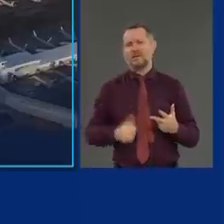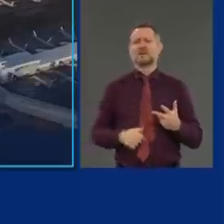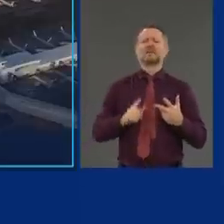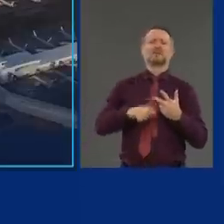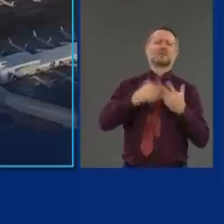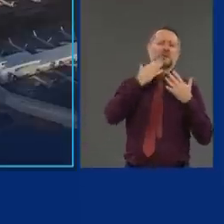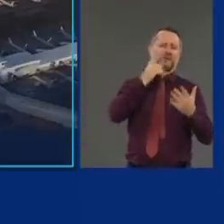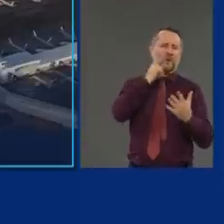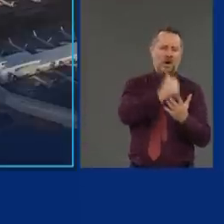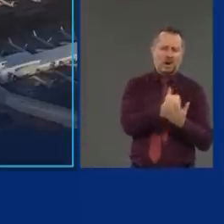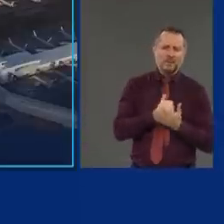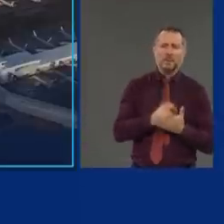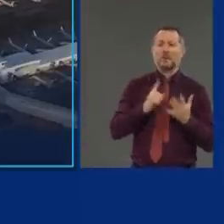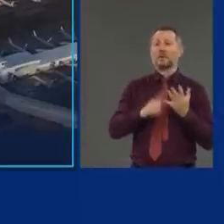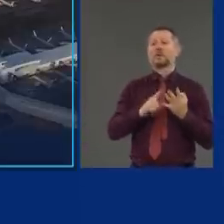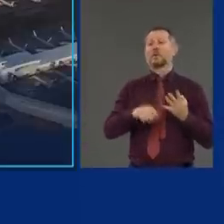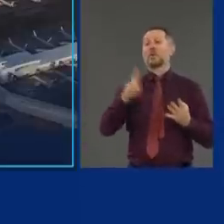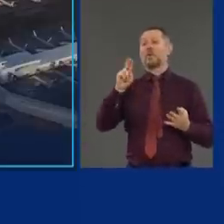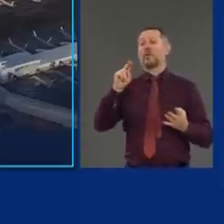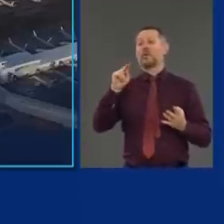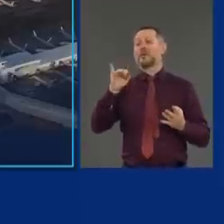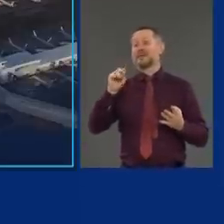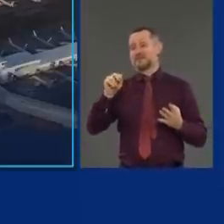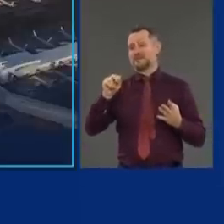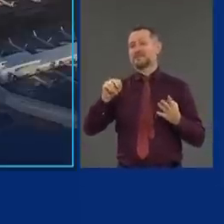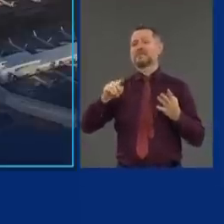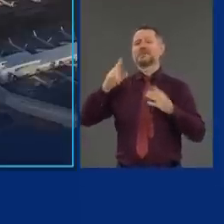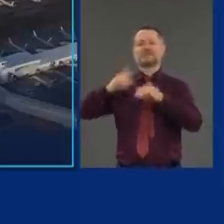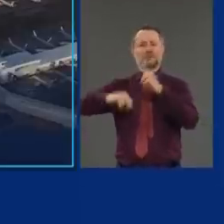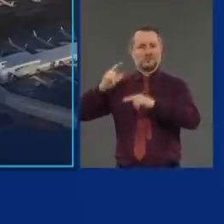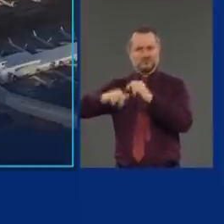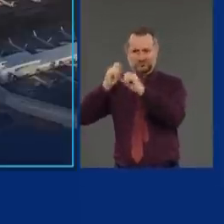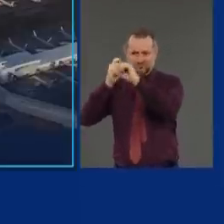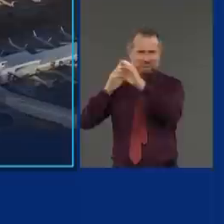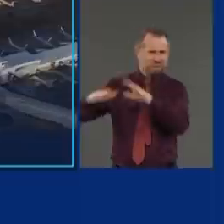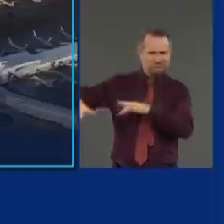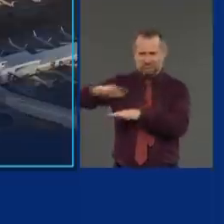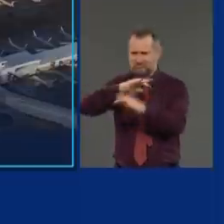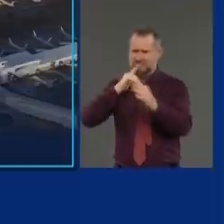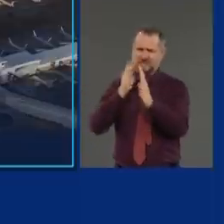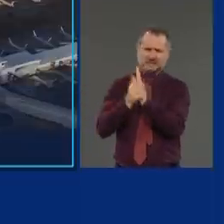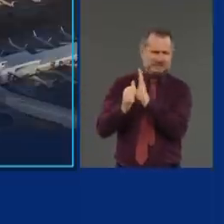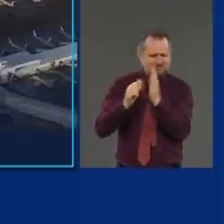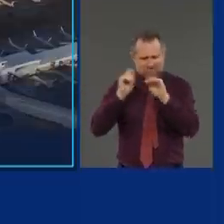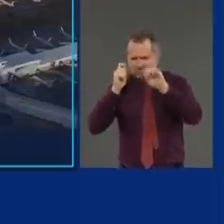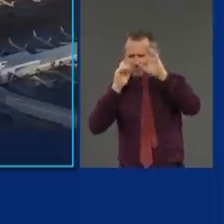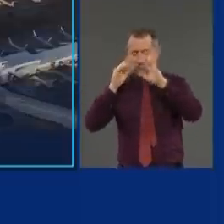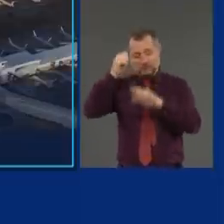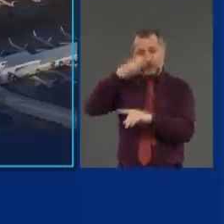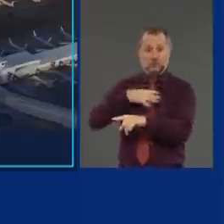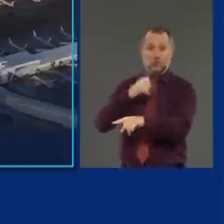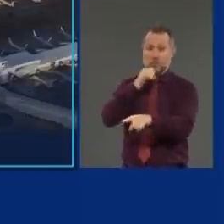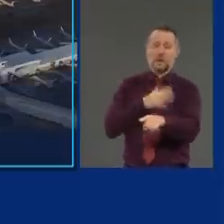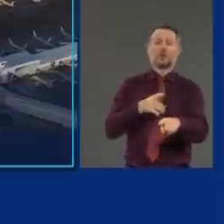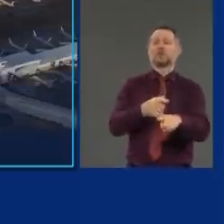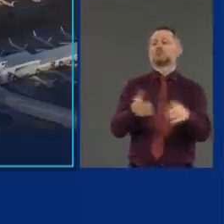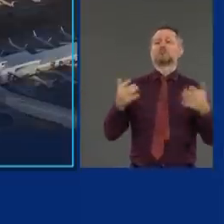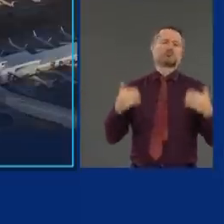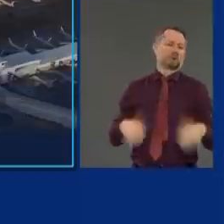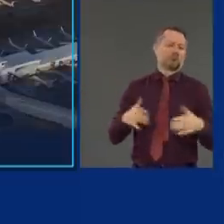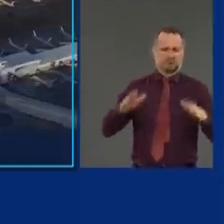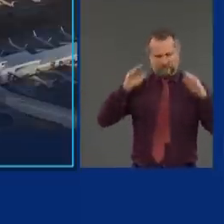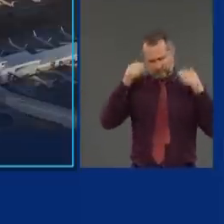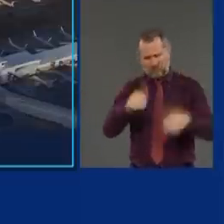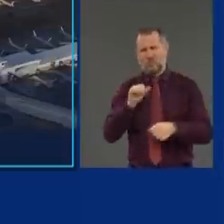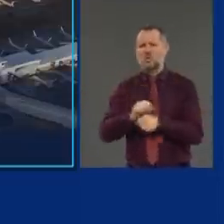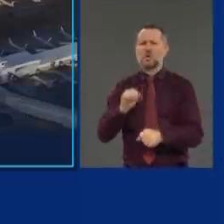union construction workers and the skilled trades men and women who devoted 6 days a week,